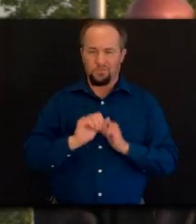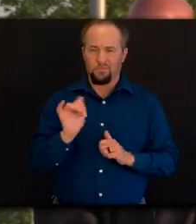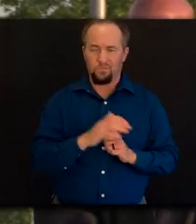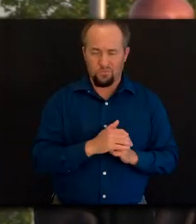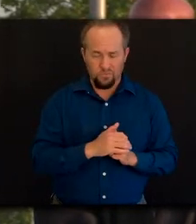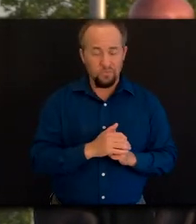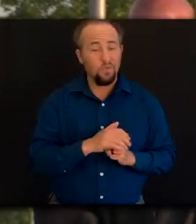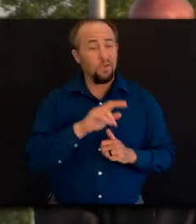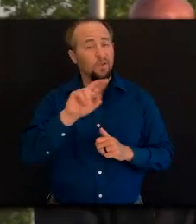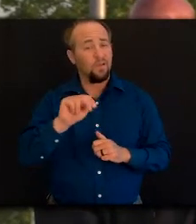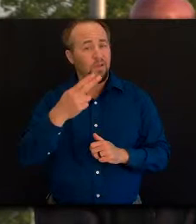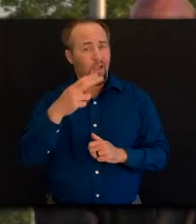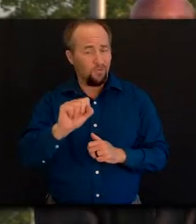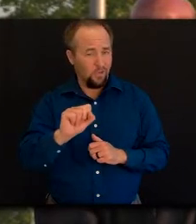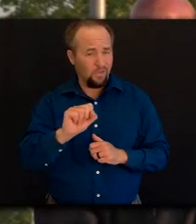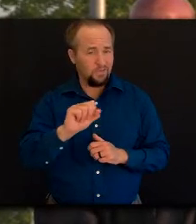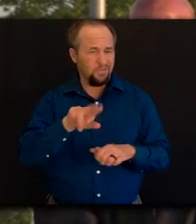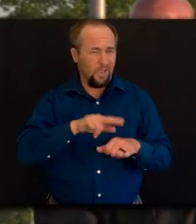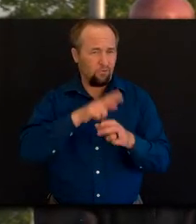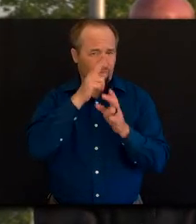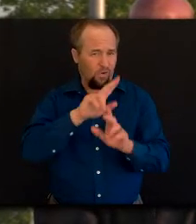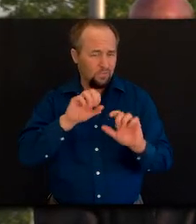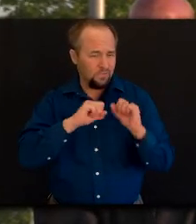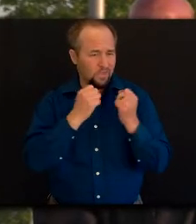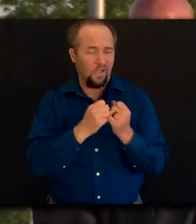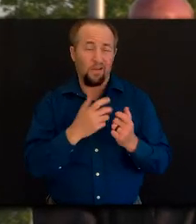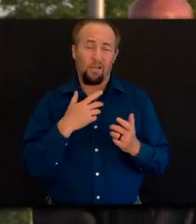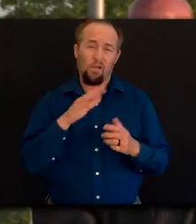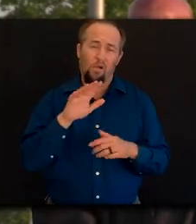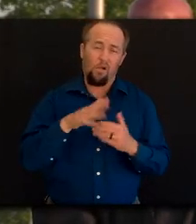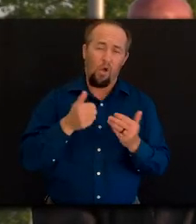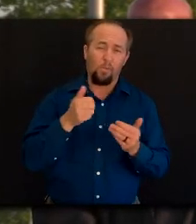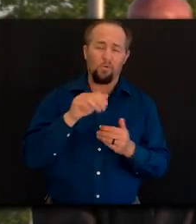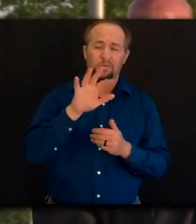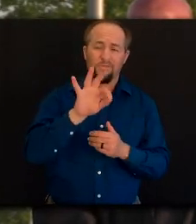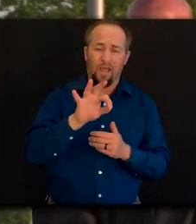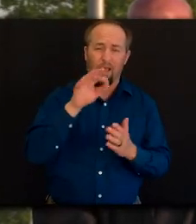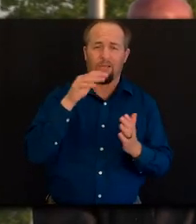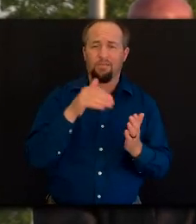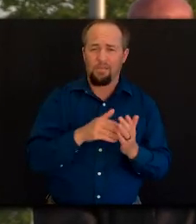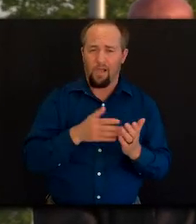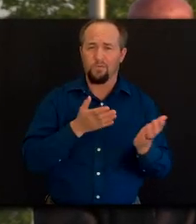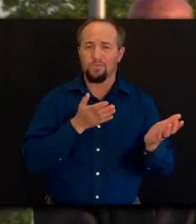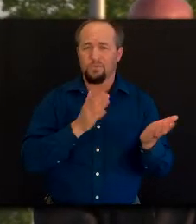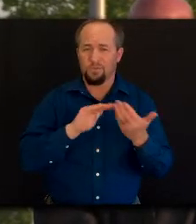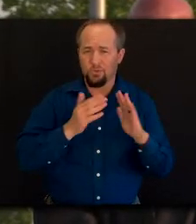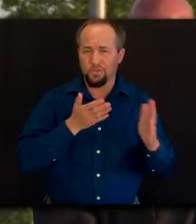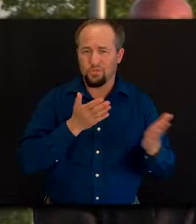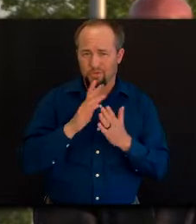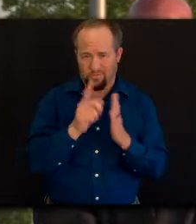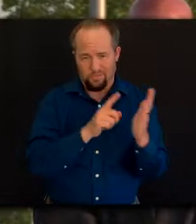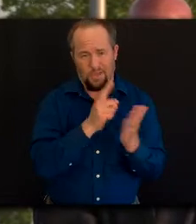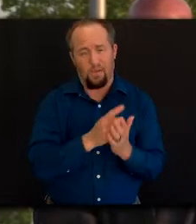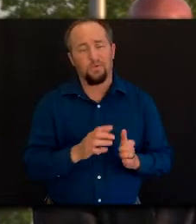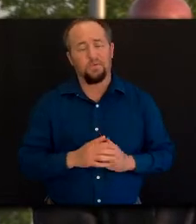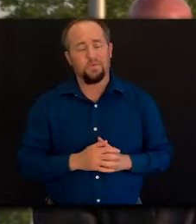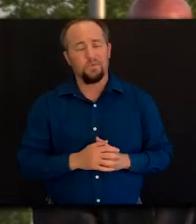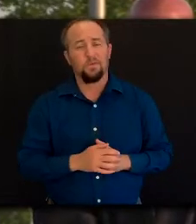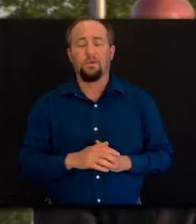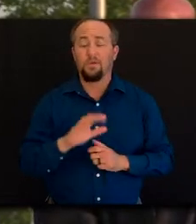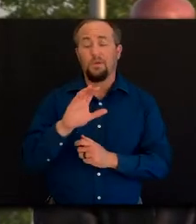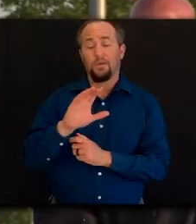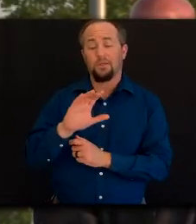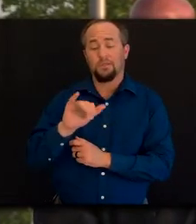National Honor Society logged almost 9,000 service hours to our community. Our Cyber Patriot